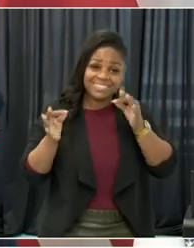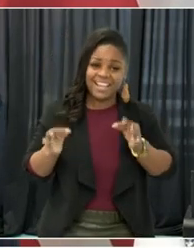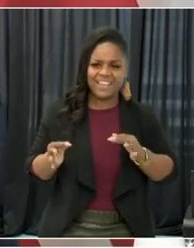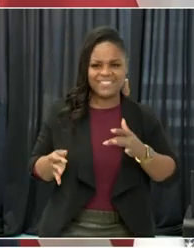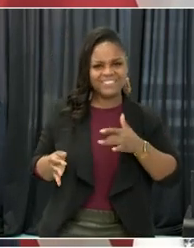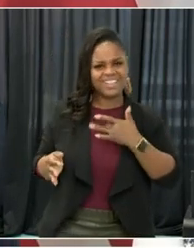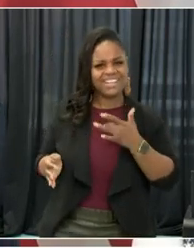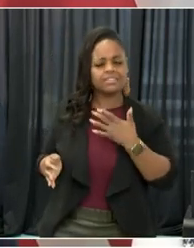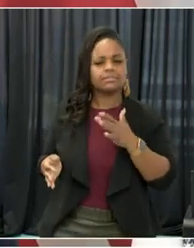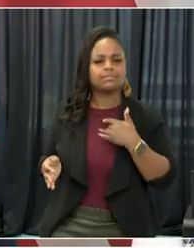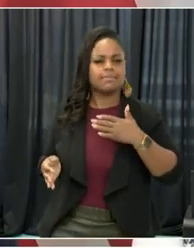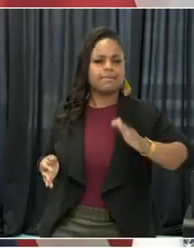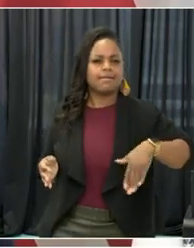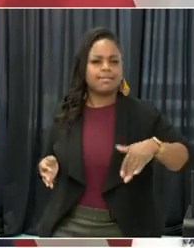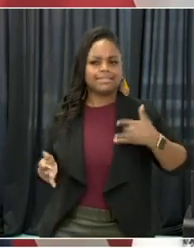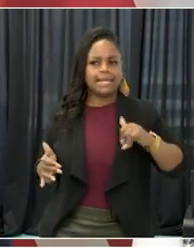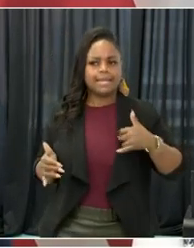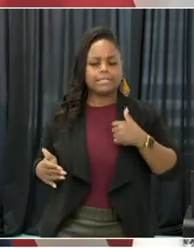recognize